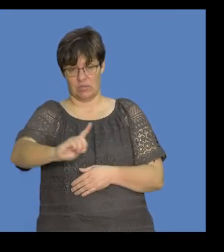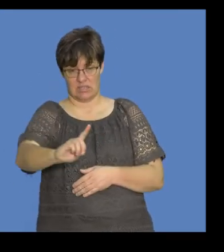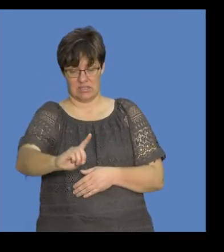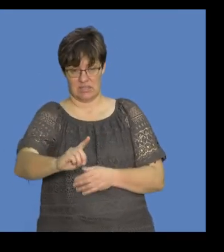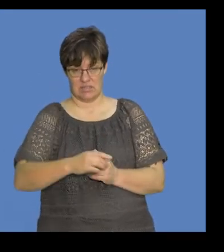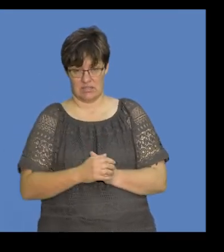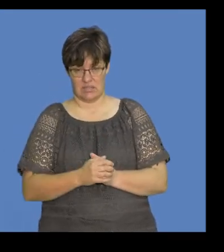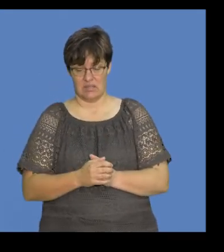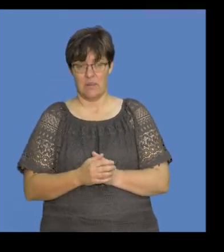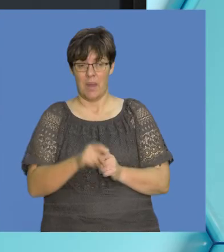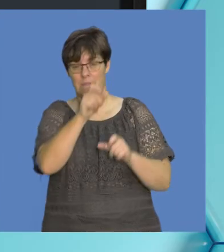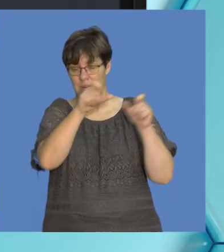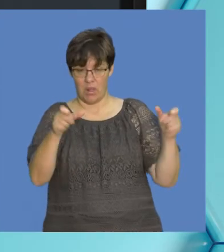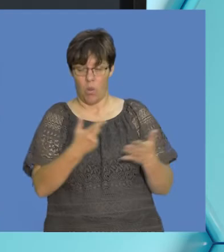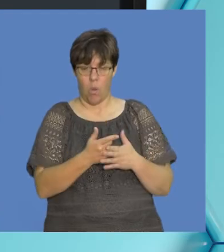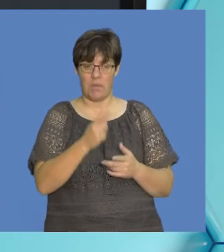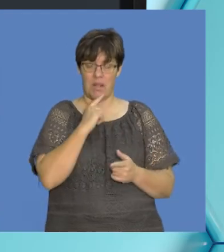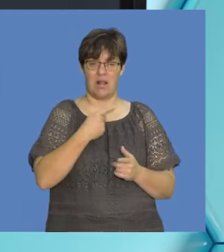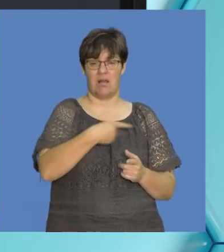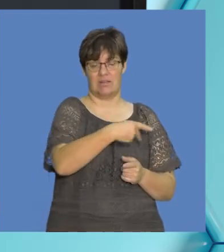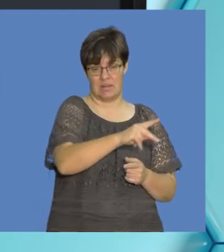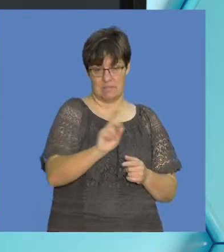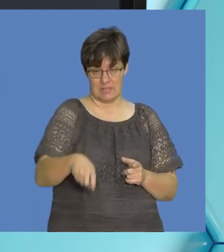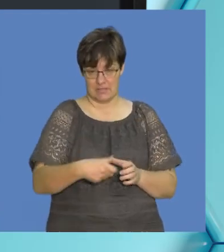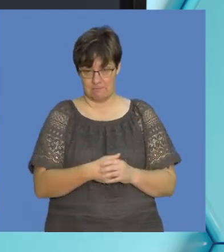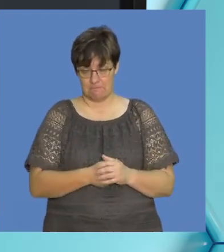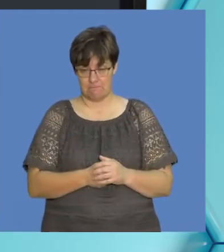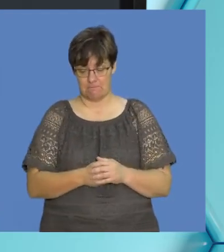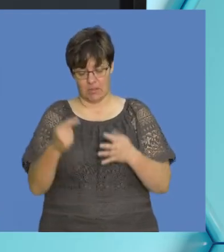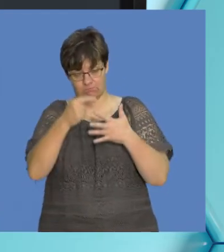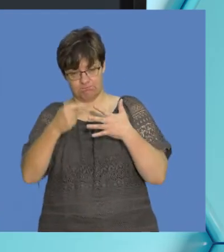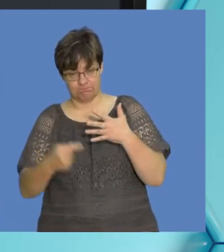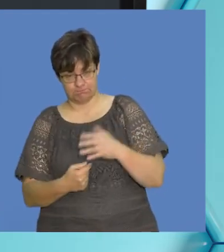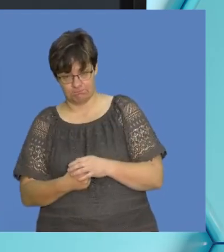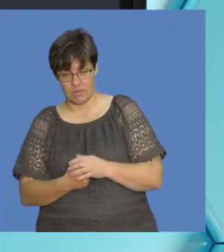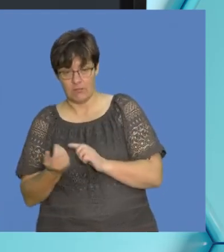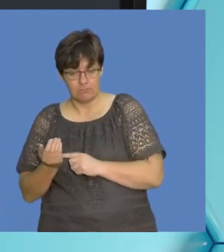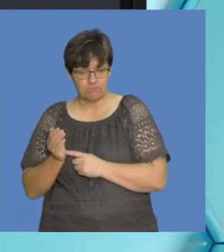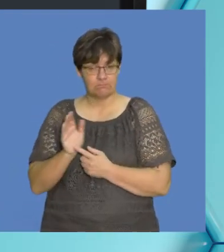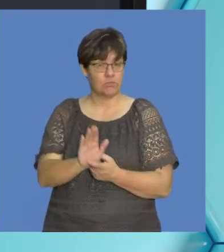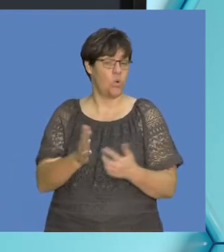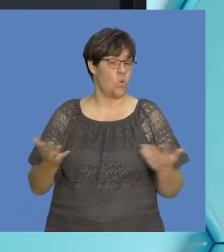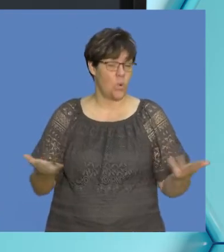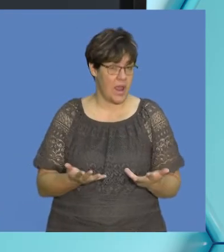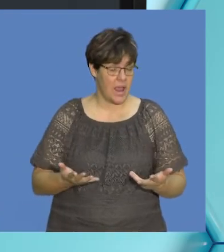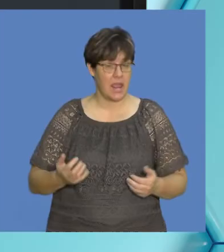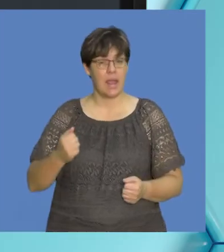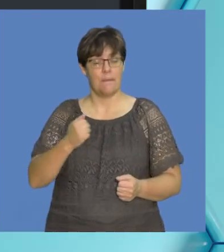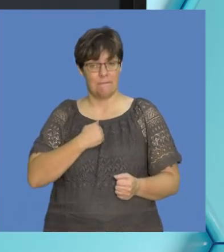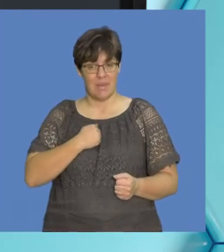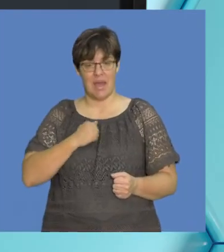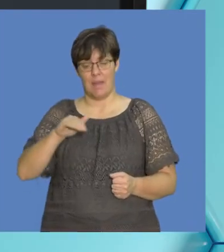tenants or by debtors. So all of these items, right, are appearing where? On my